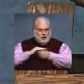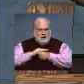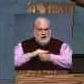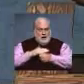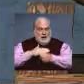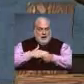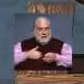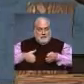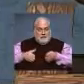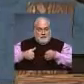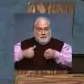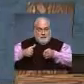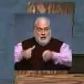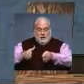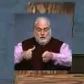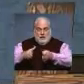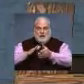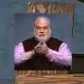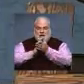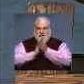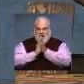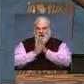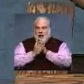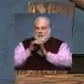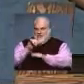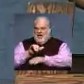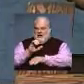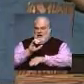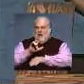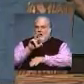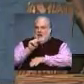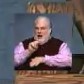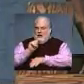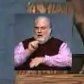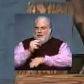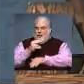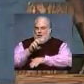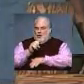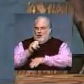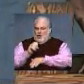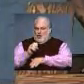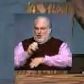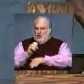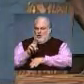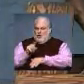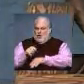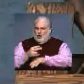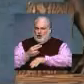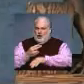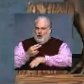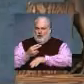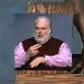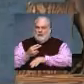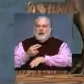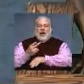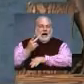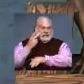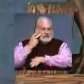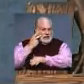which is St. Charles, has become one of those cut-through streets, as you've just heard mentioned. I've seen what poor planning can